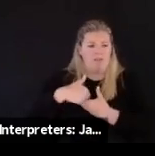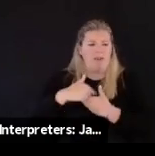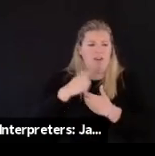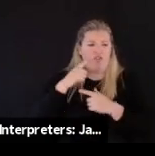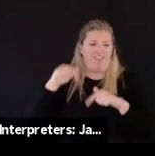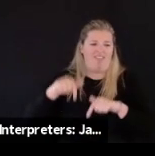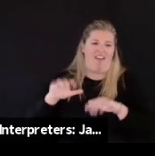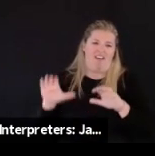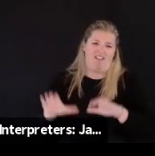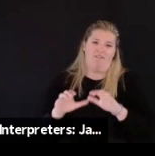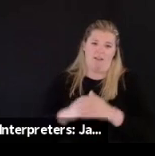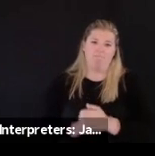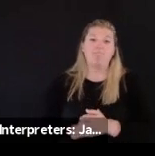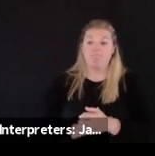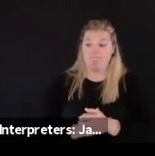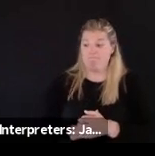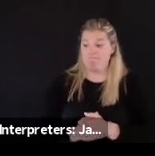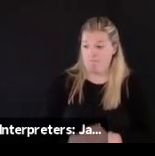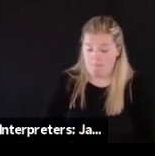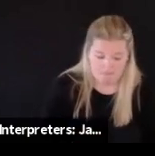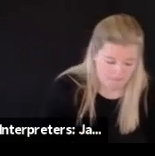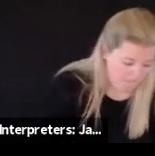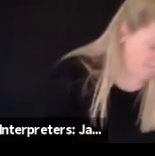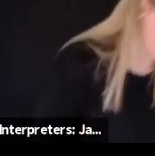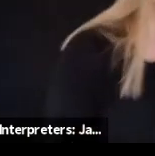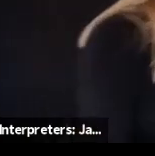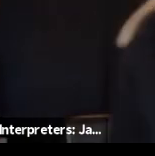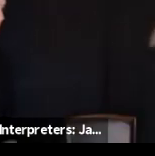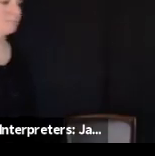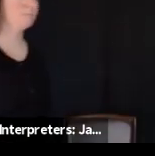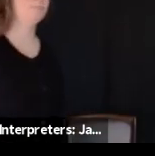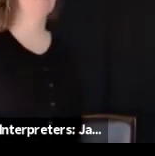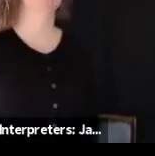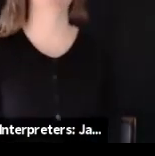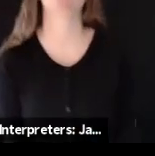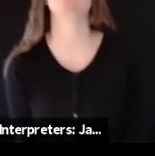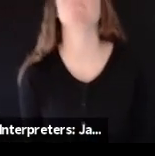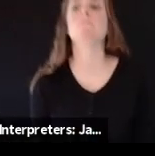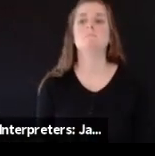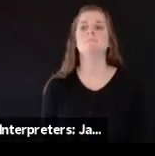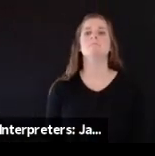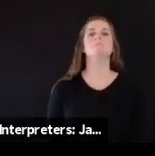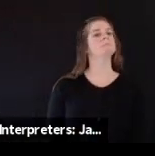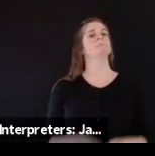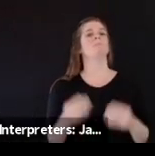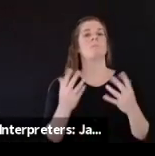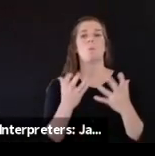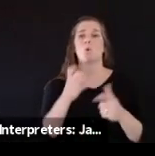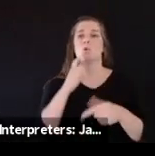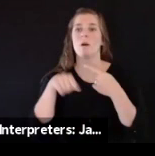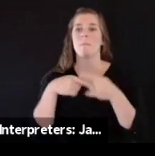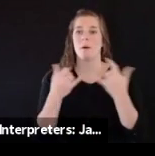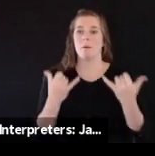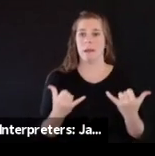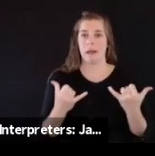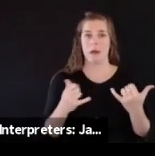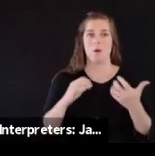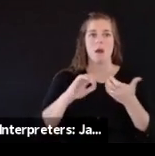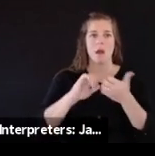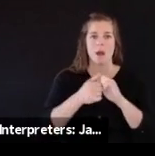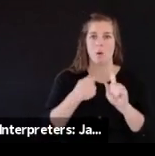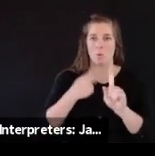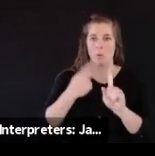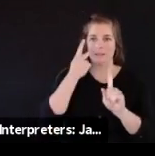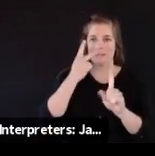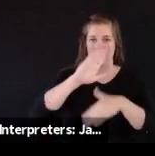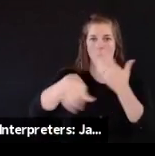activity. I want to really talk about how when we are seeing the